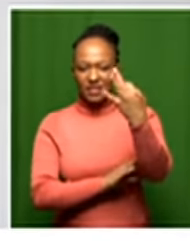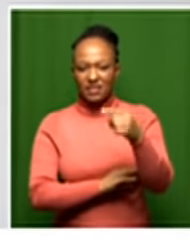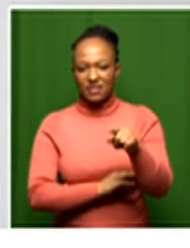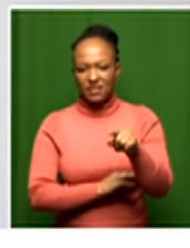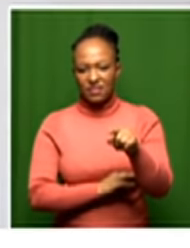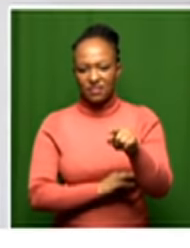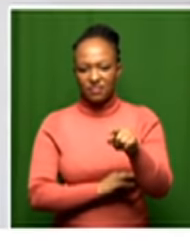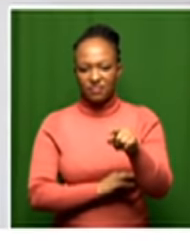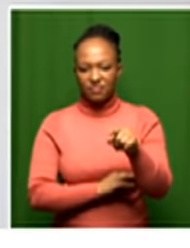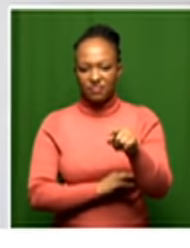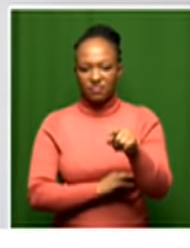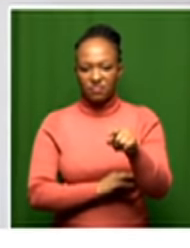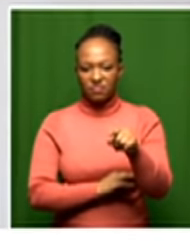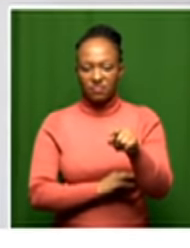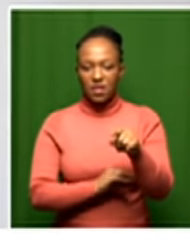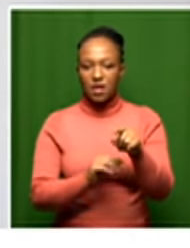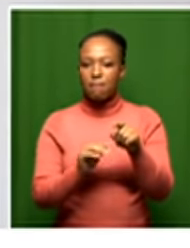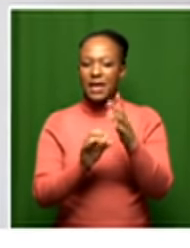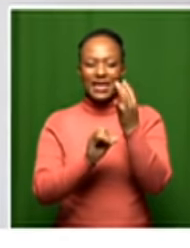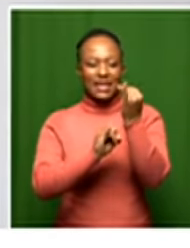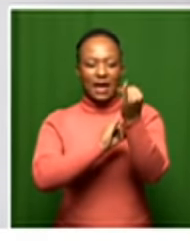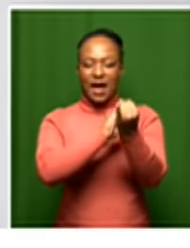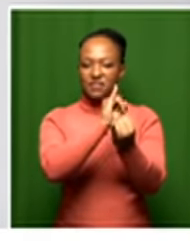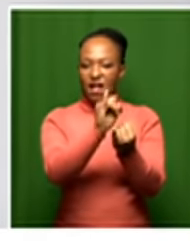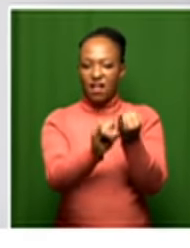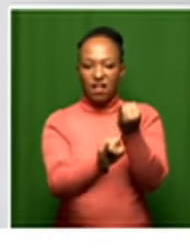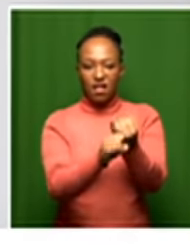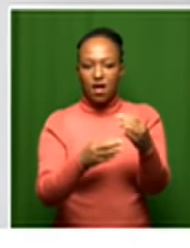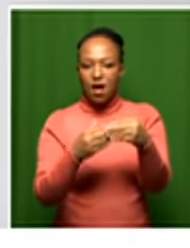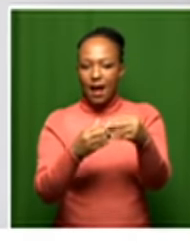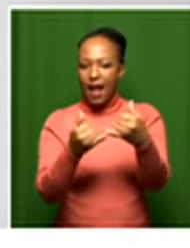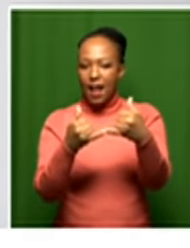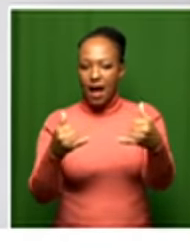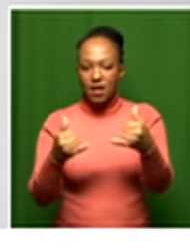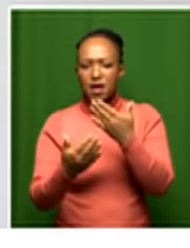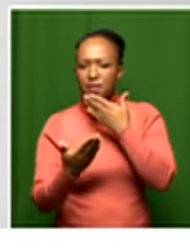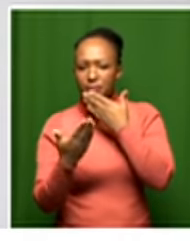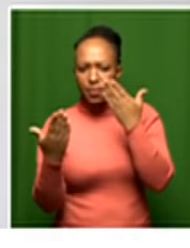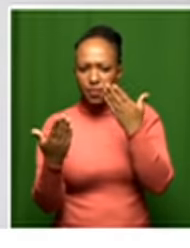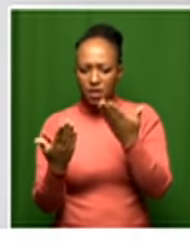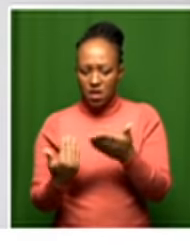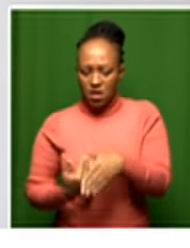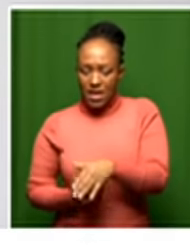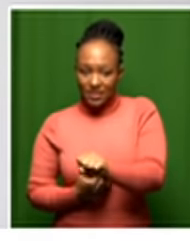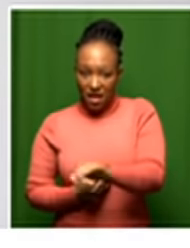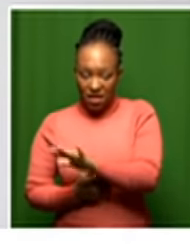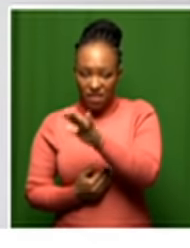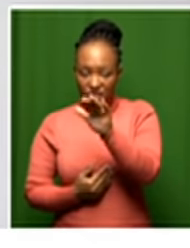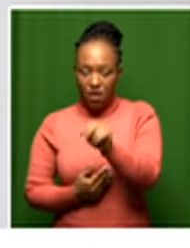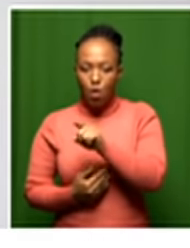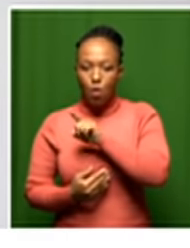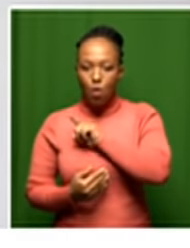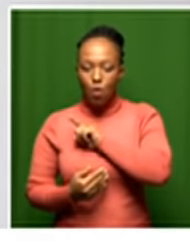no general adopted international guideline. What we use in South Africa is a